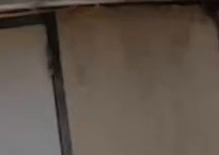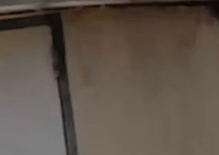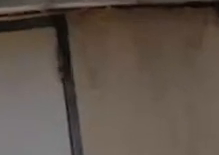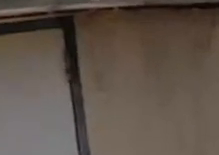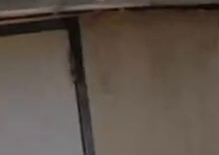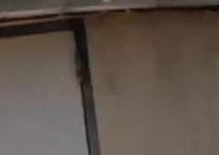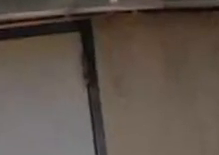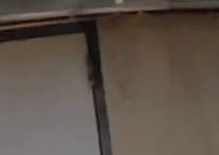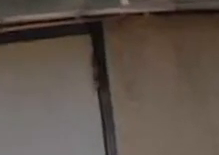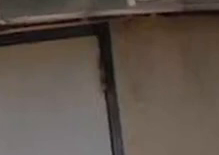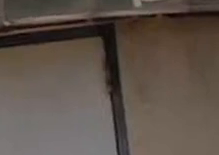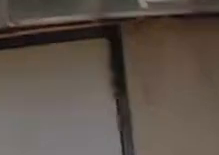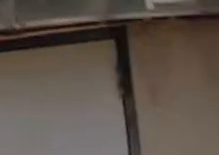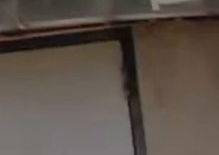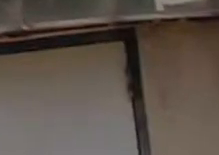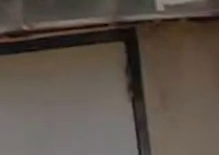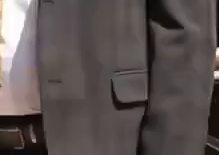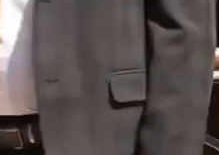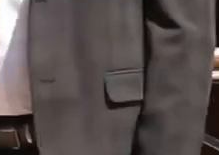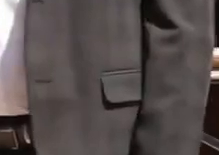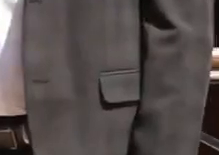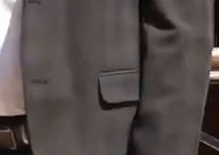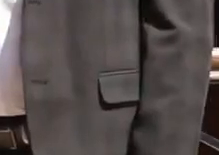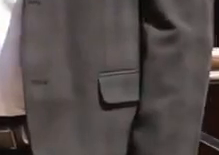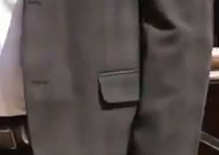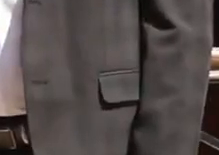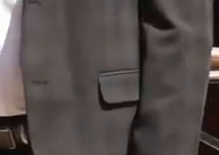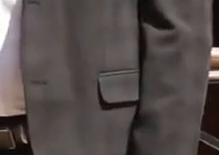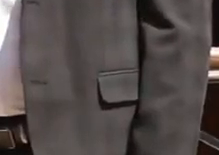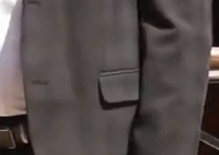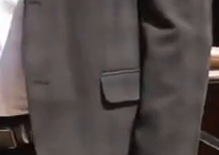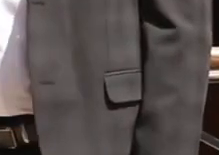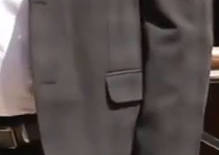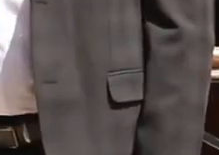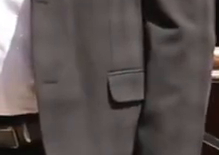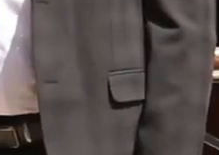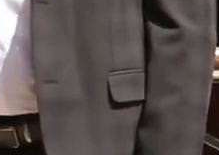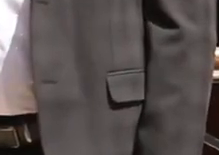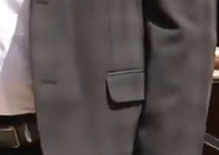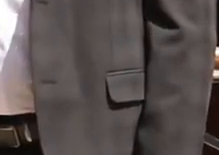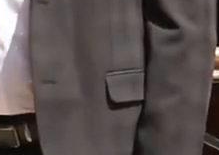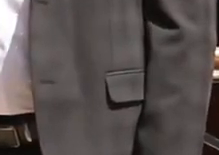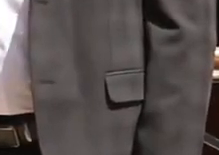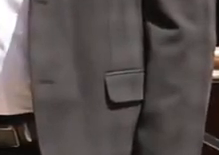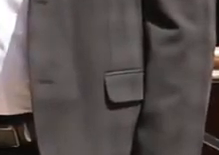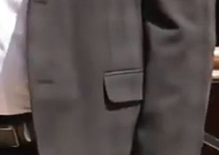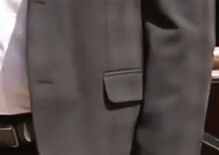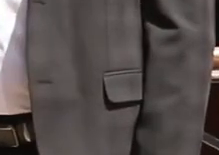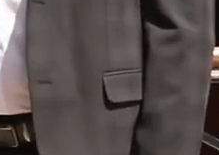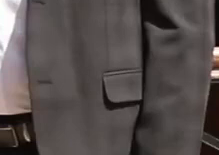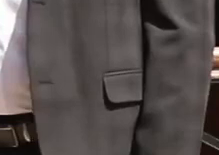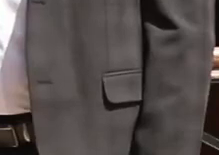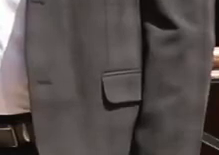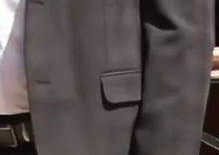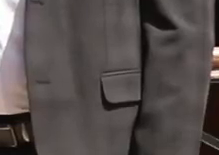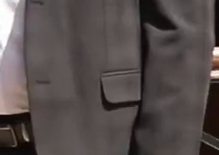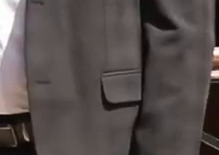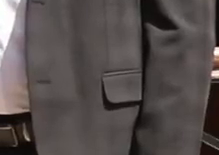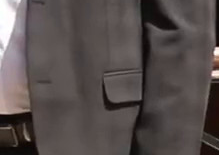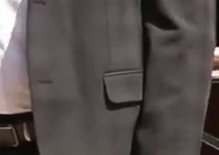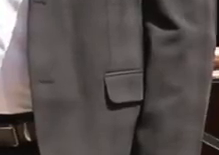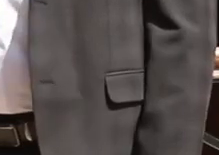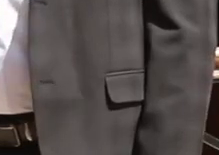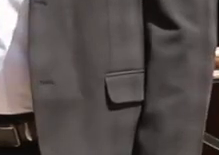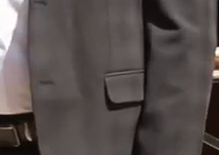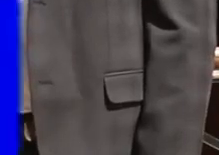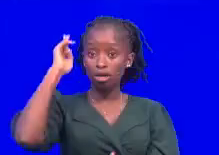the last 10 years being targeted. Being discovered with these certificates, they will be pursued. That's why the DCI